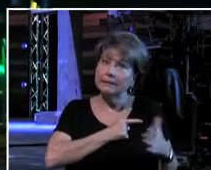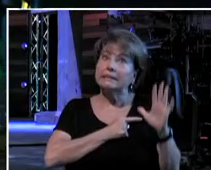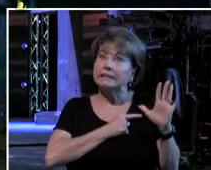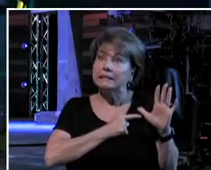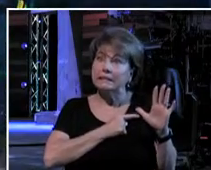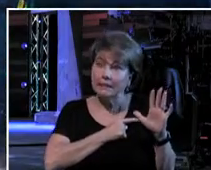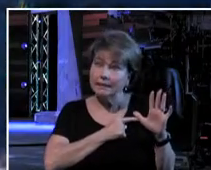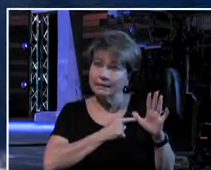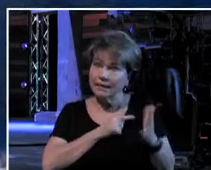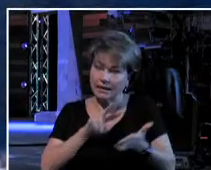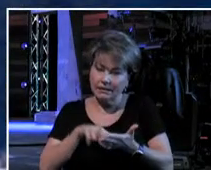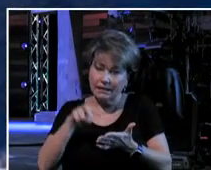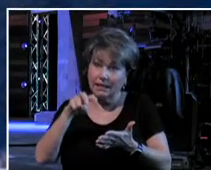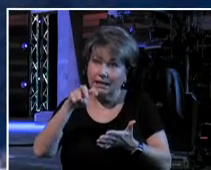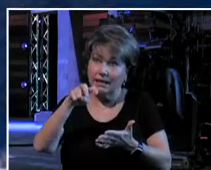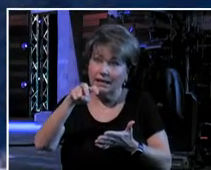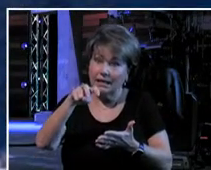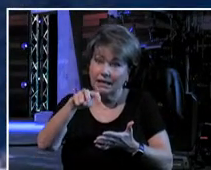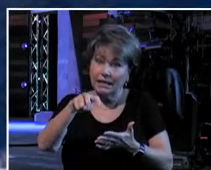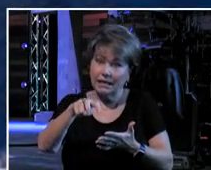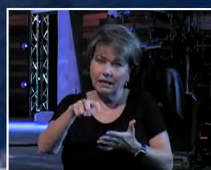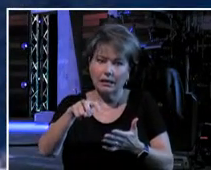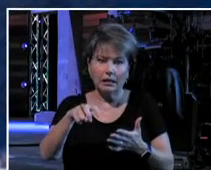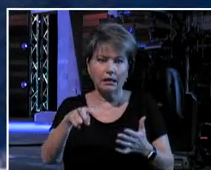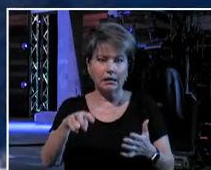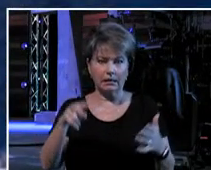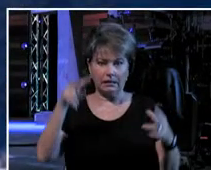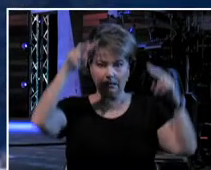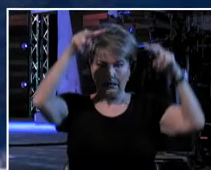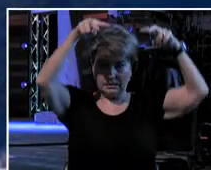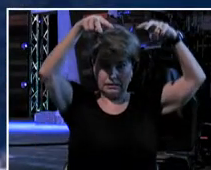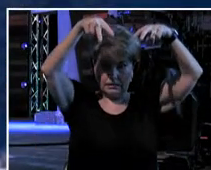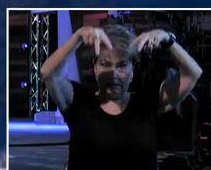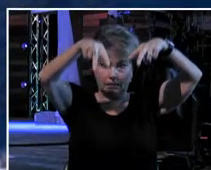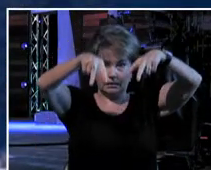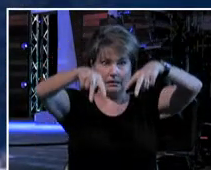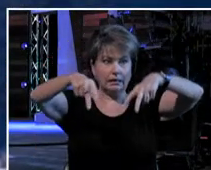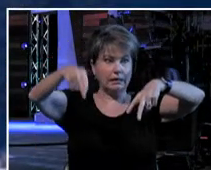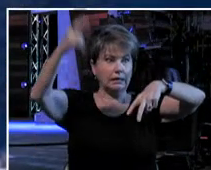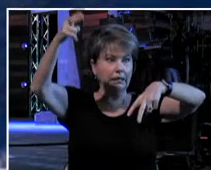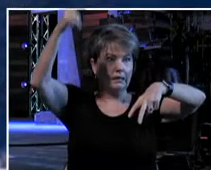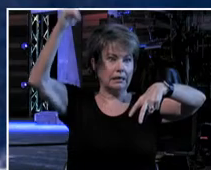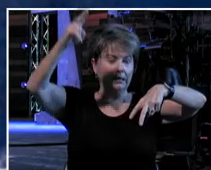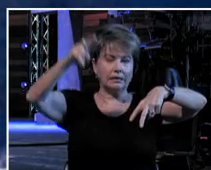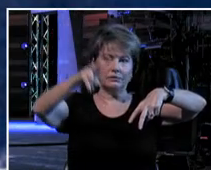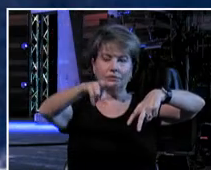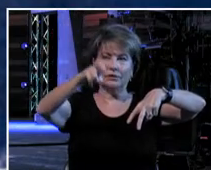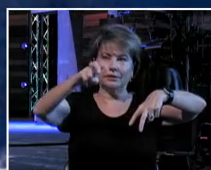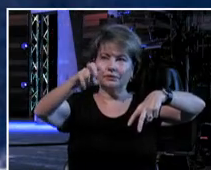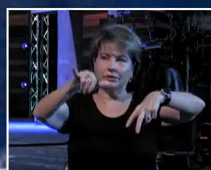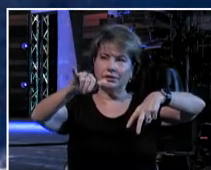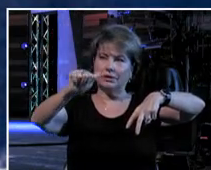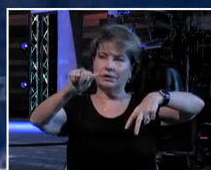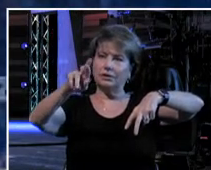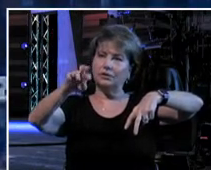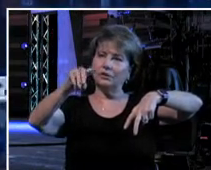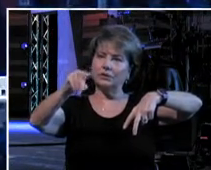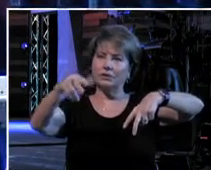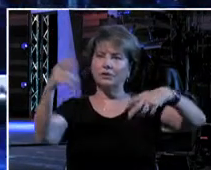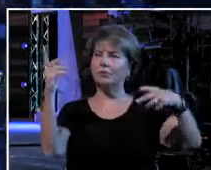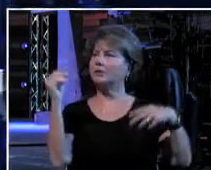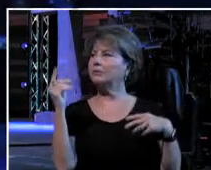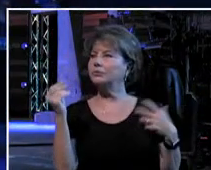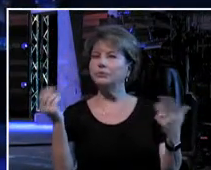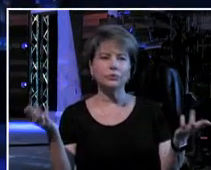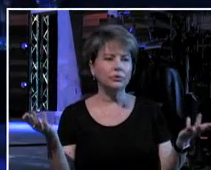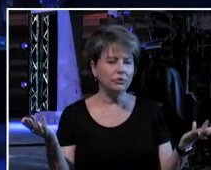to the jump, and it was like, oh, my goodness, this is much larger than I thought it was. And looking at it from 200 yards away, what in the world? What am I going to do? I mean,